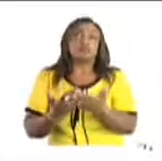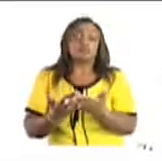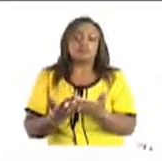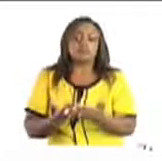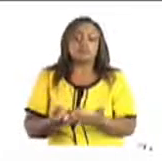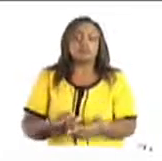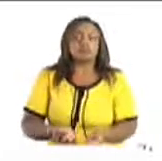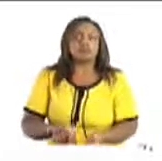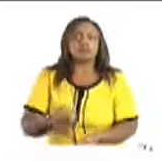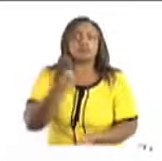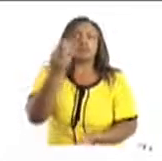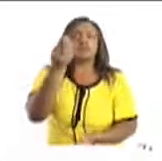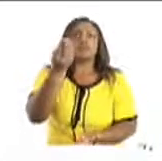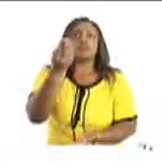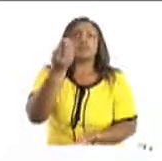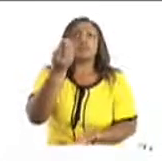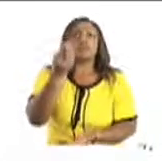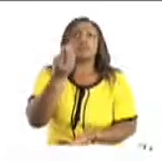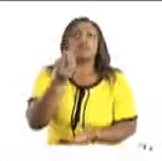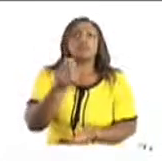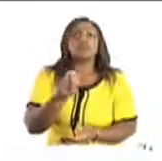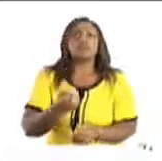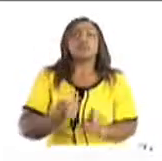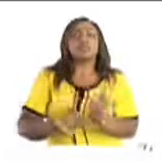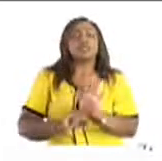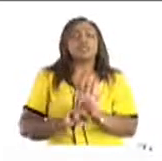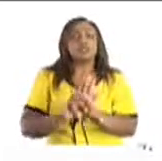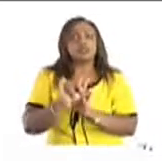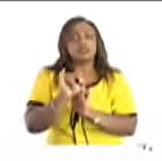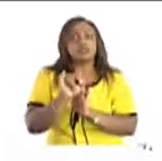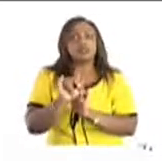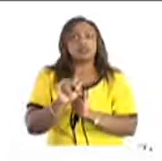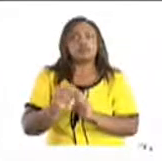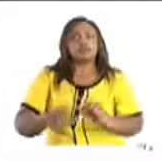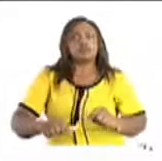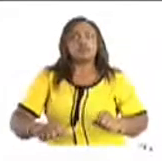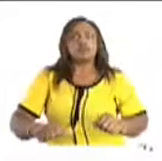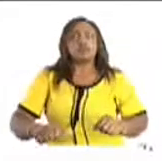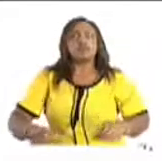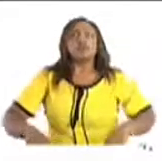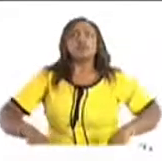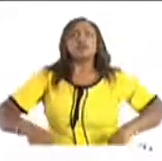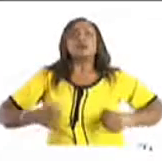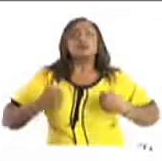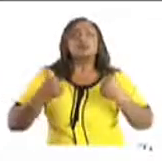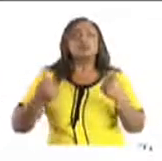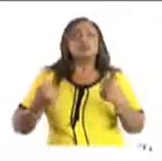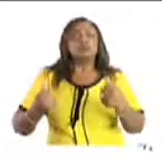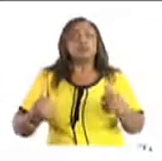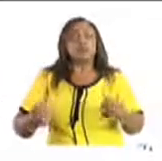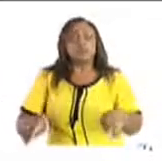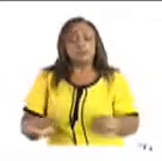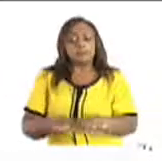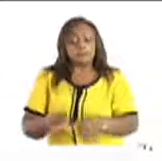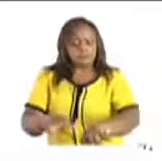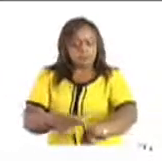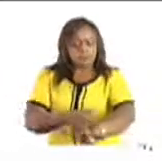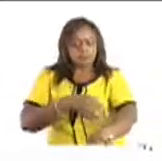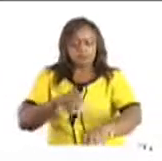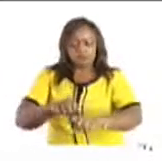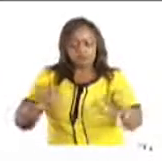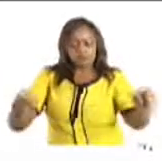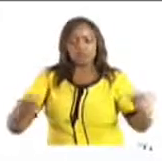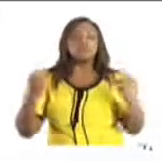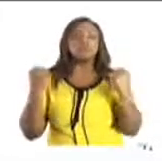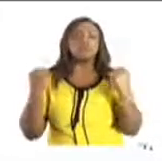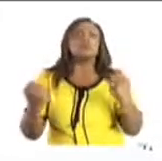grow. It improves our health and builds a strong immune system.